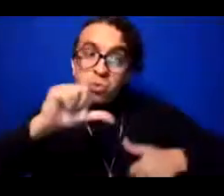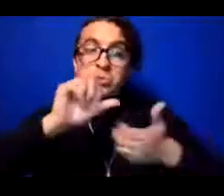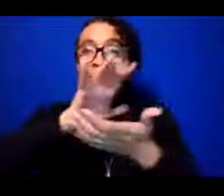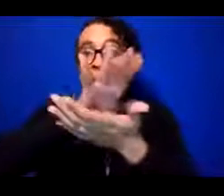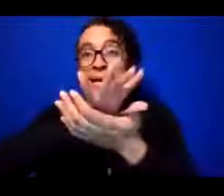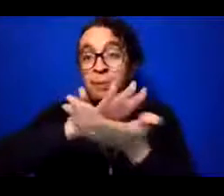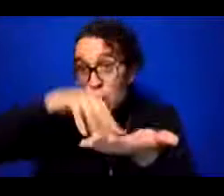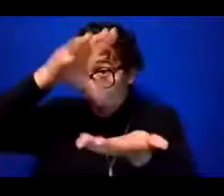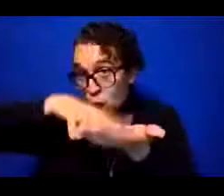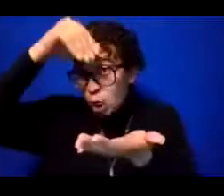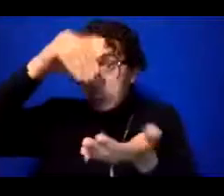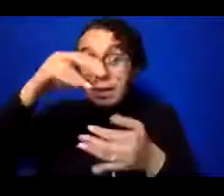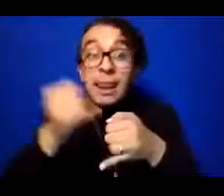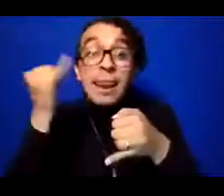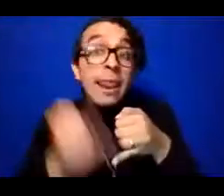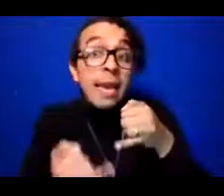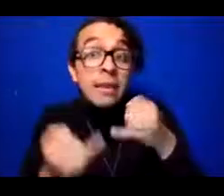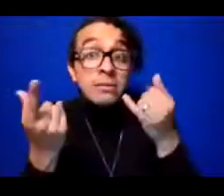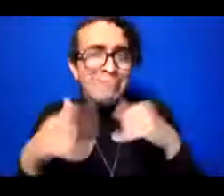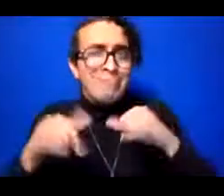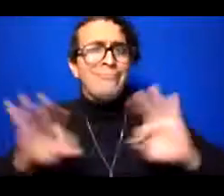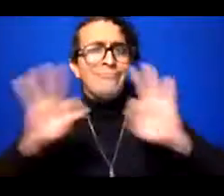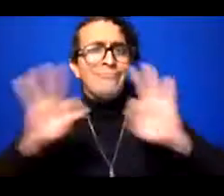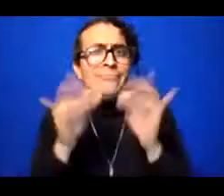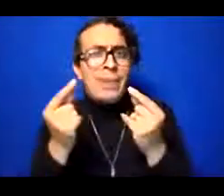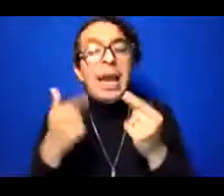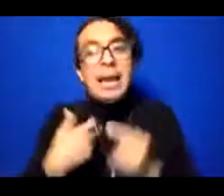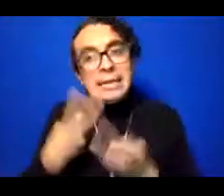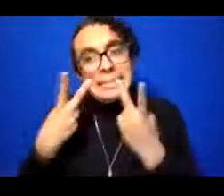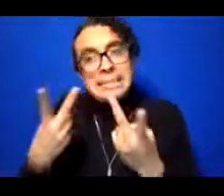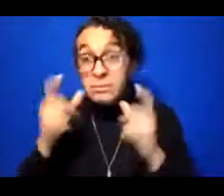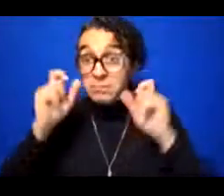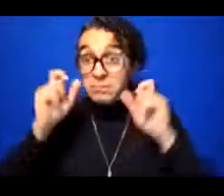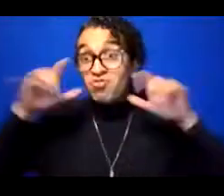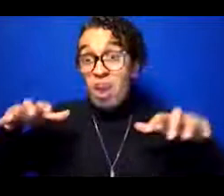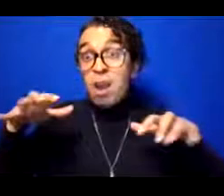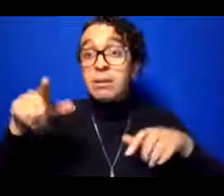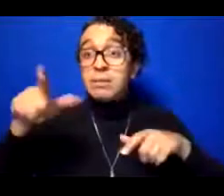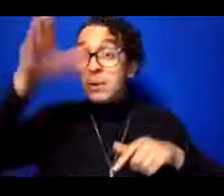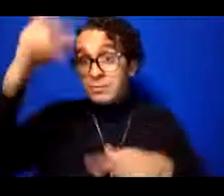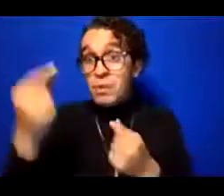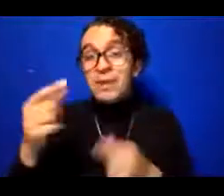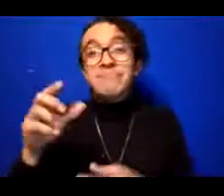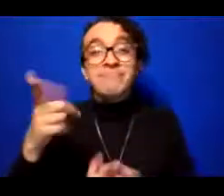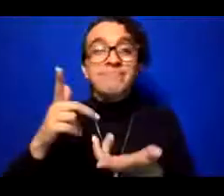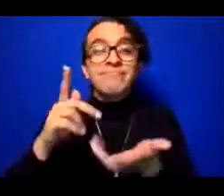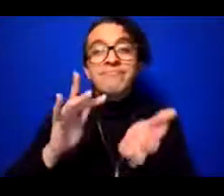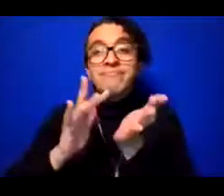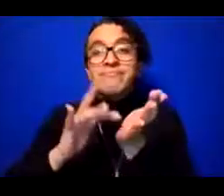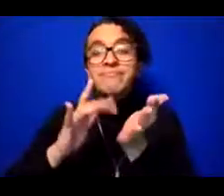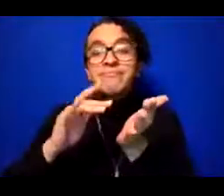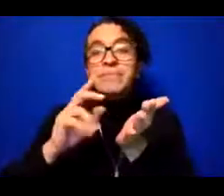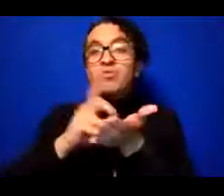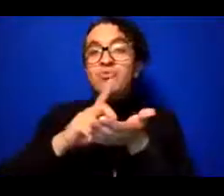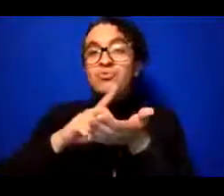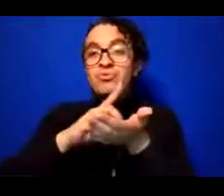learning. And last but not least, and one that typically I see and surprises parents out of nowhere, is substance misuse. And we're